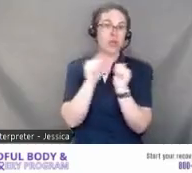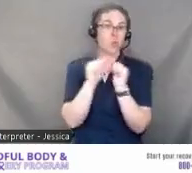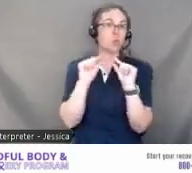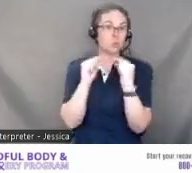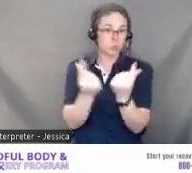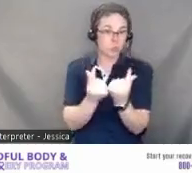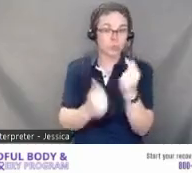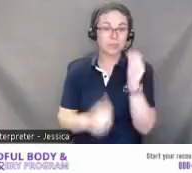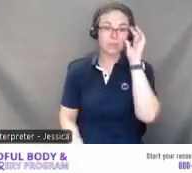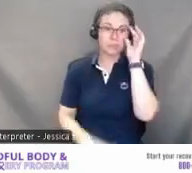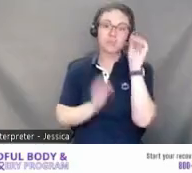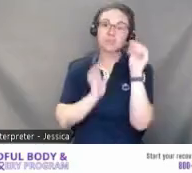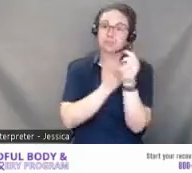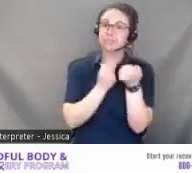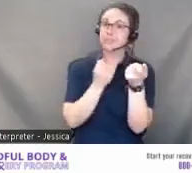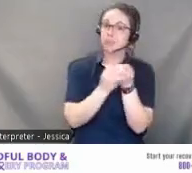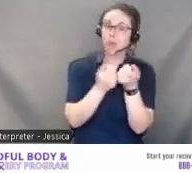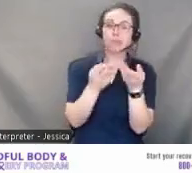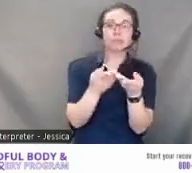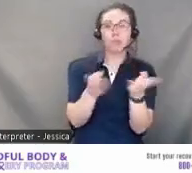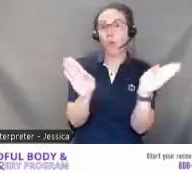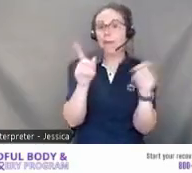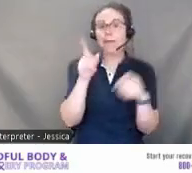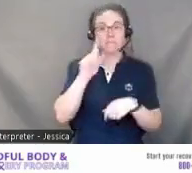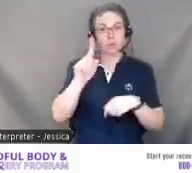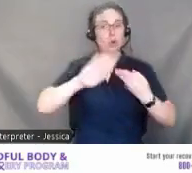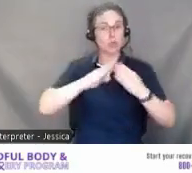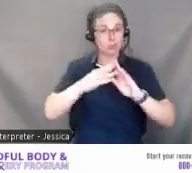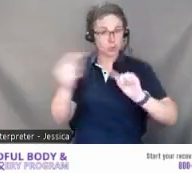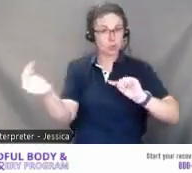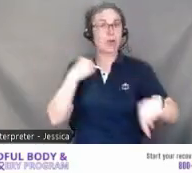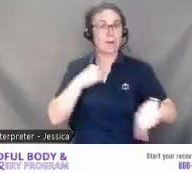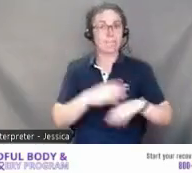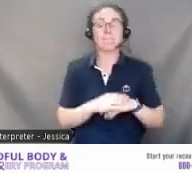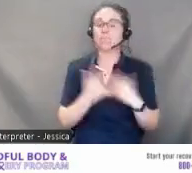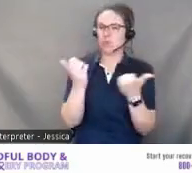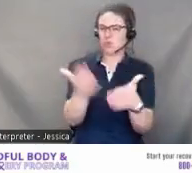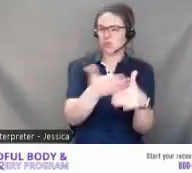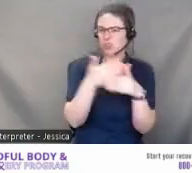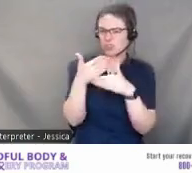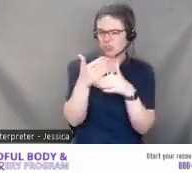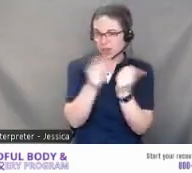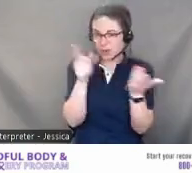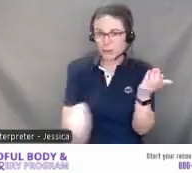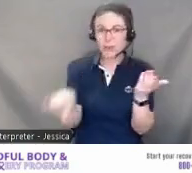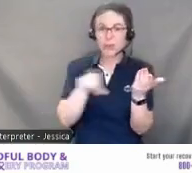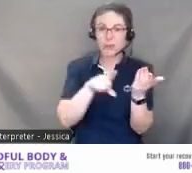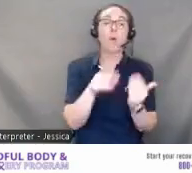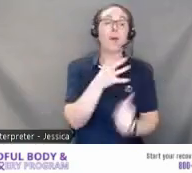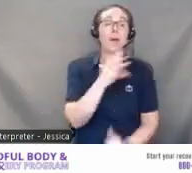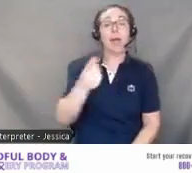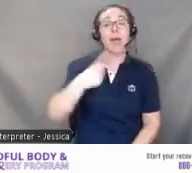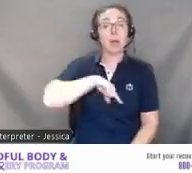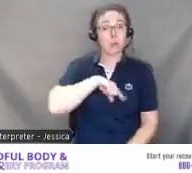Our support groups are open to the community, and I just wanted to share that here as well. We are